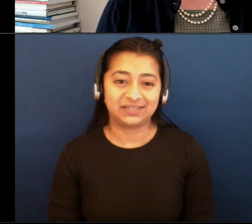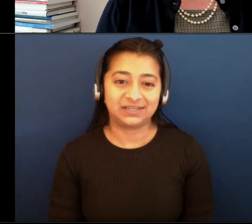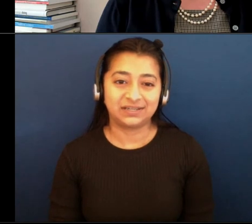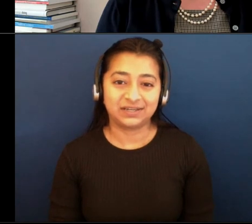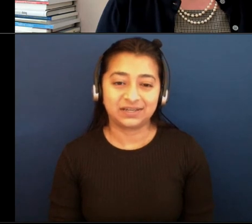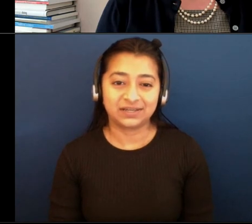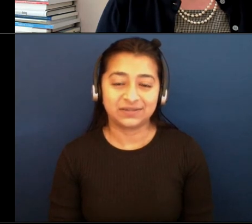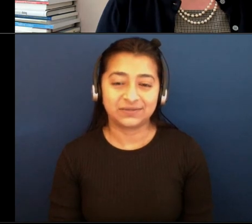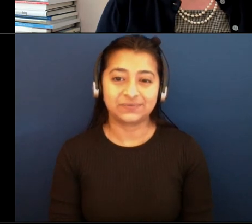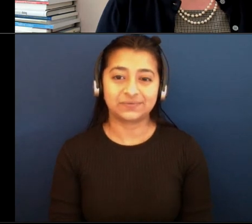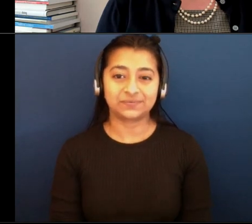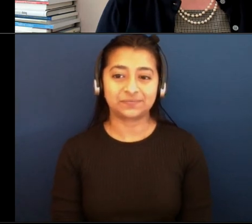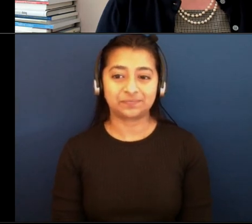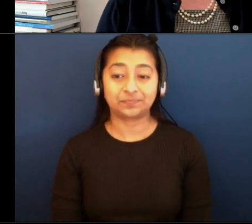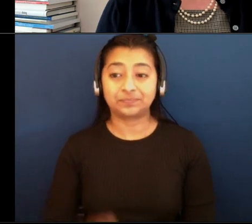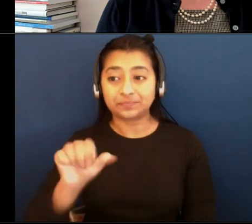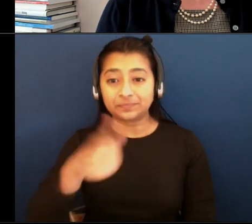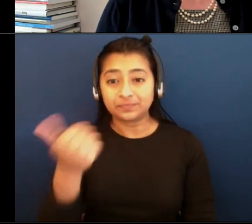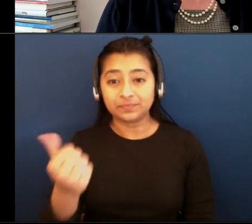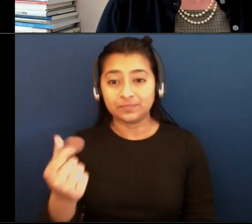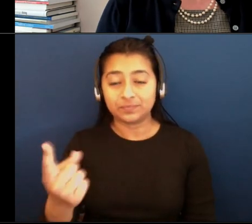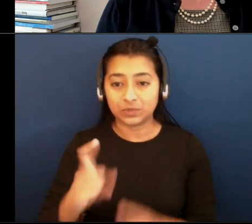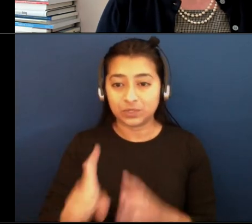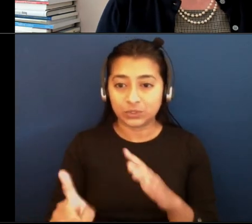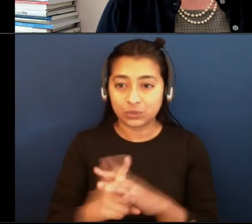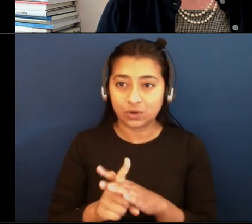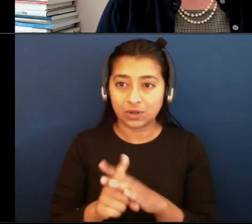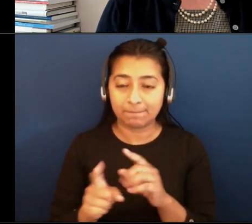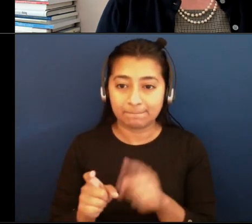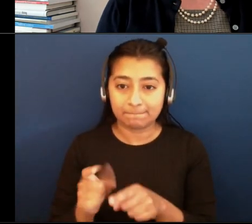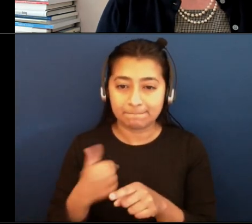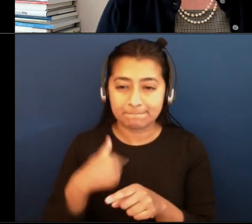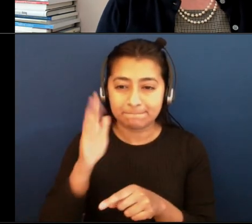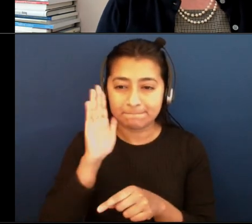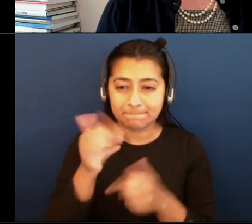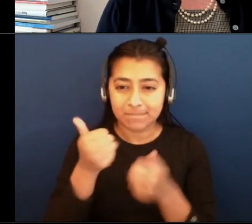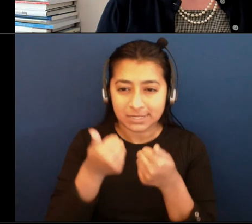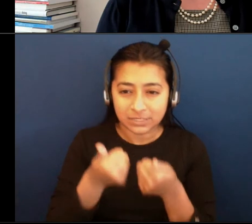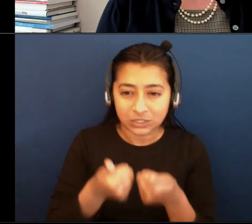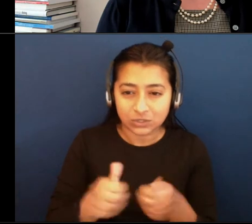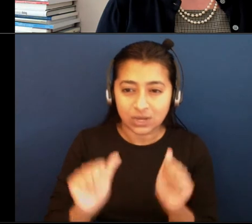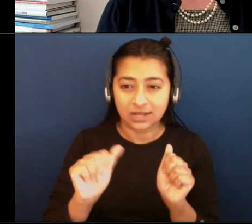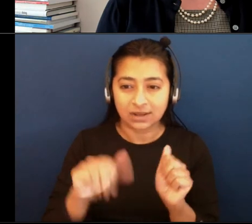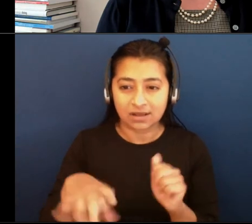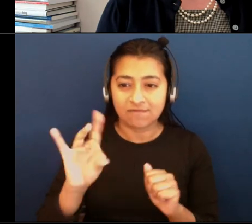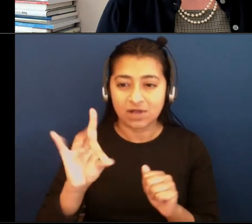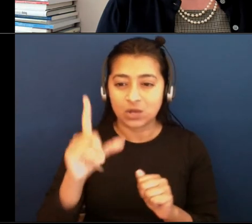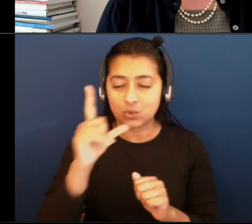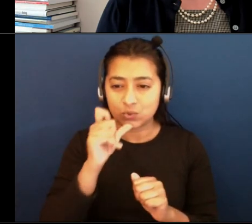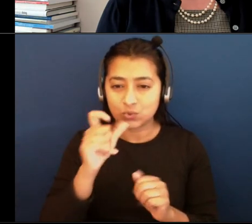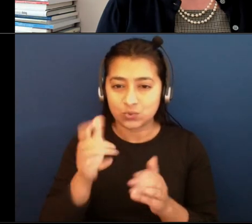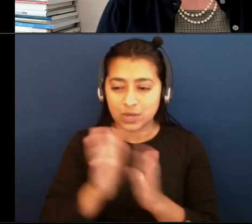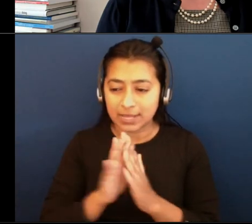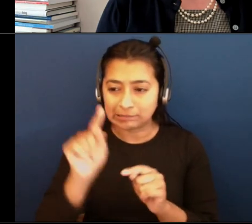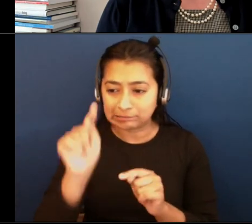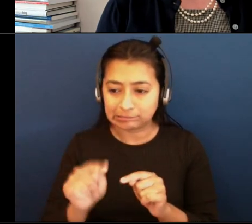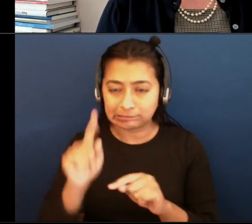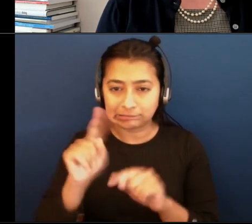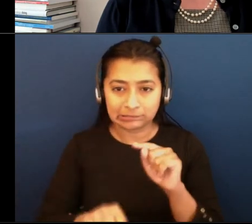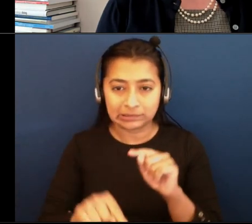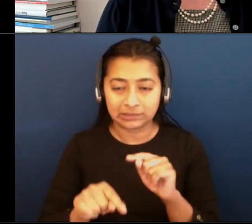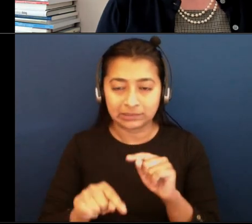So another question that came up, and I will, you know, try to find who asked it. I can't now locate it quickly